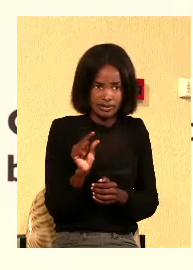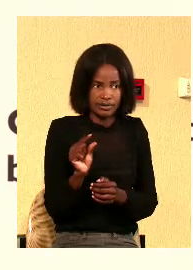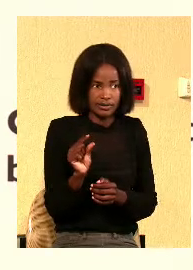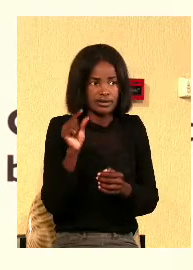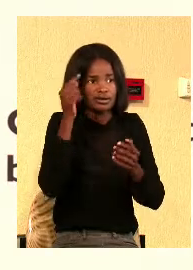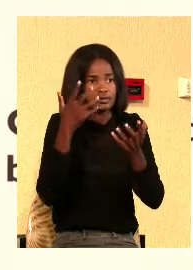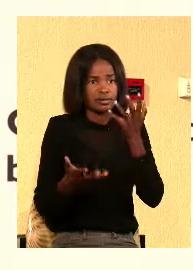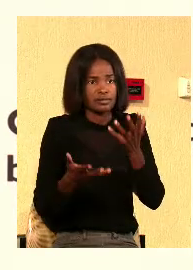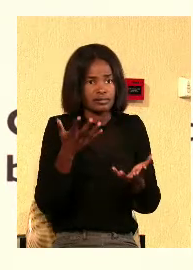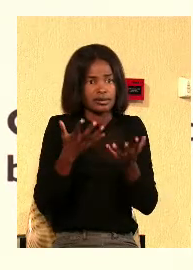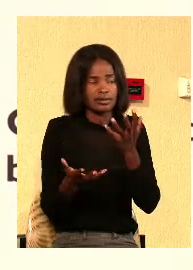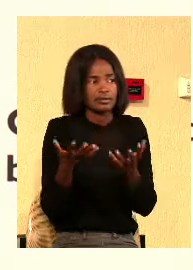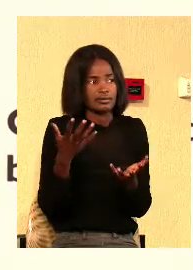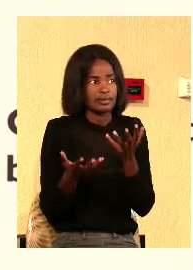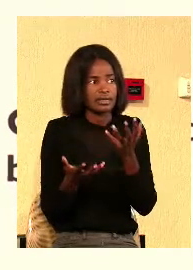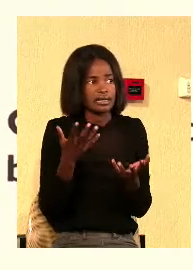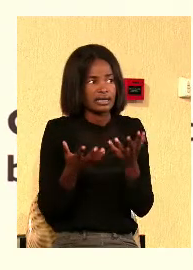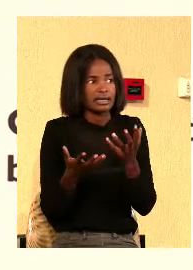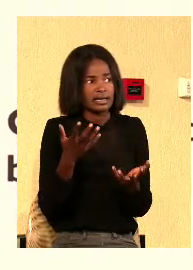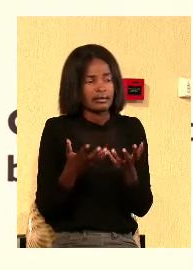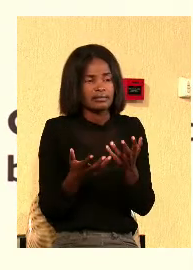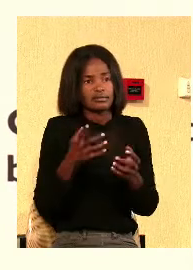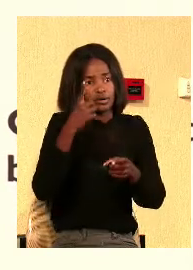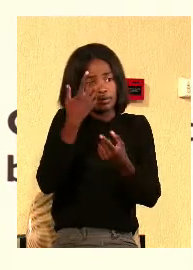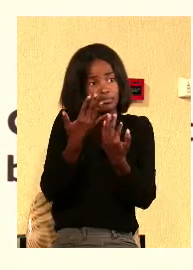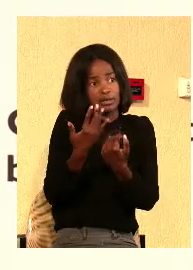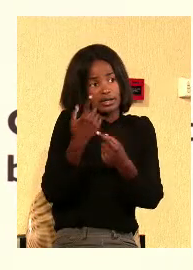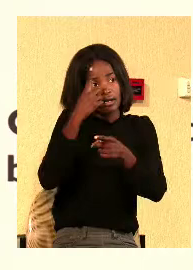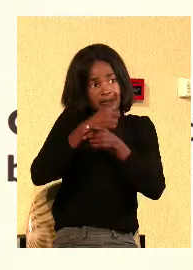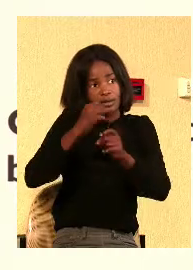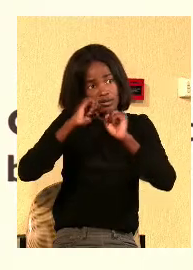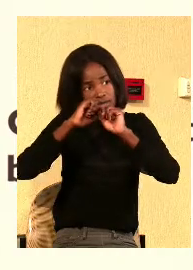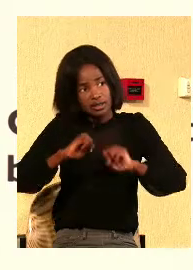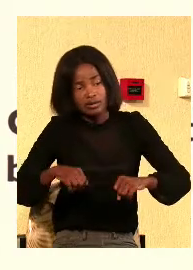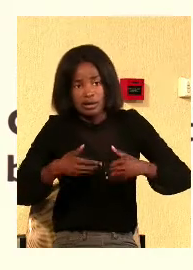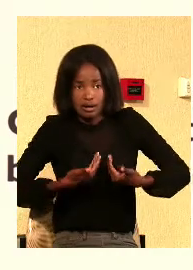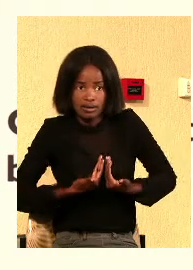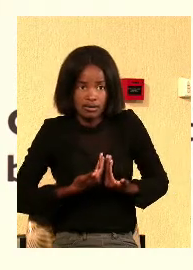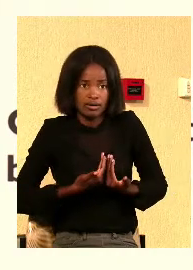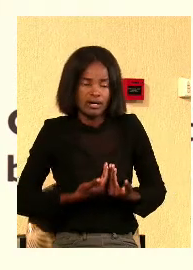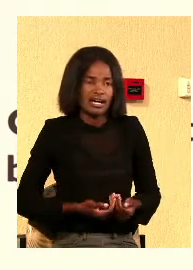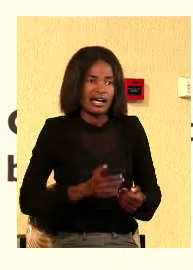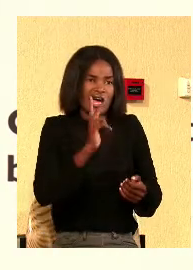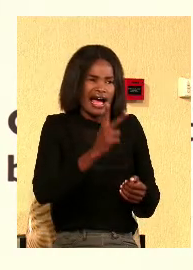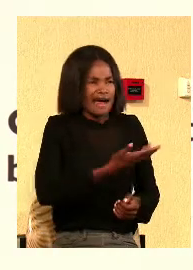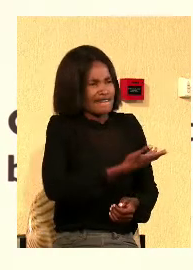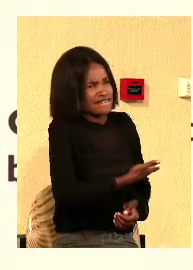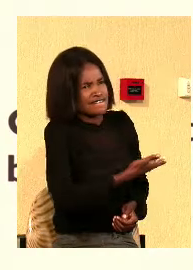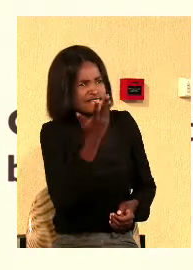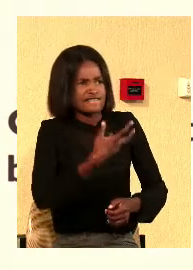maybe a decision, depending on the pandemic, whether to go for mass testing.